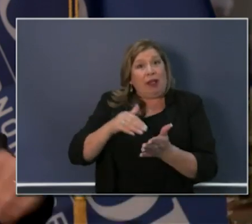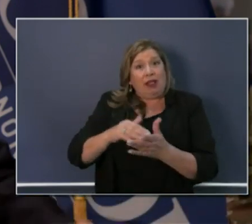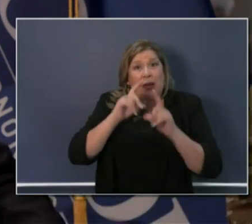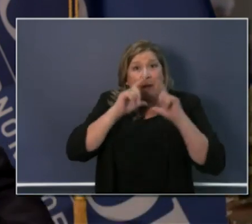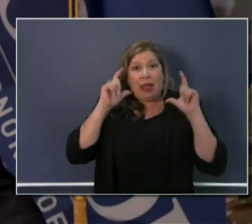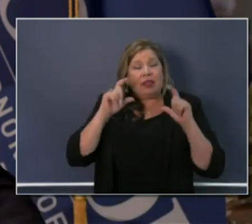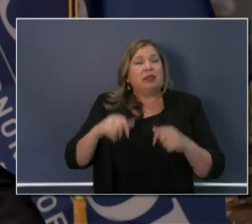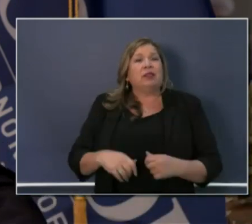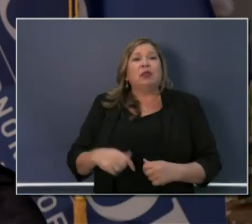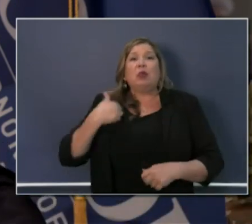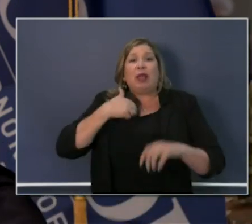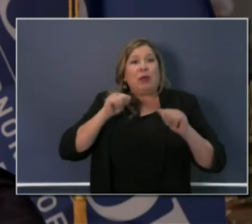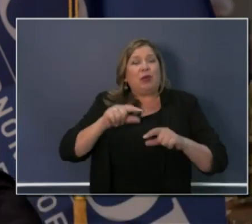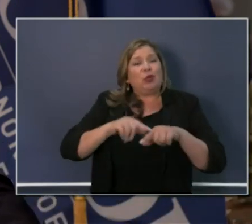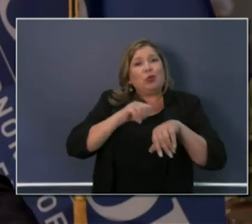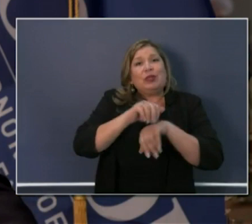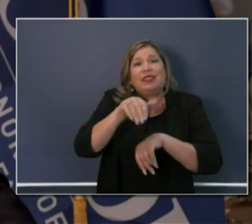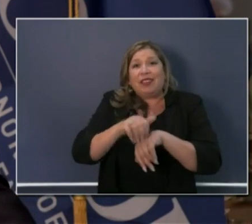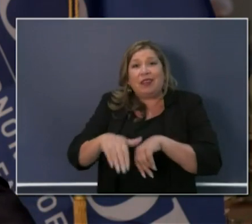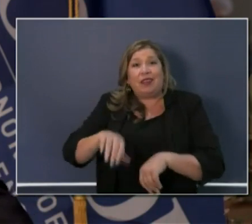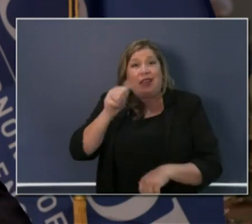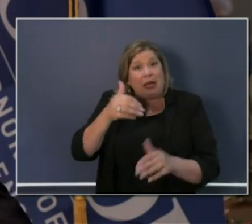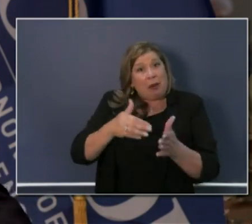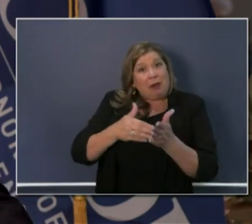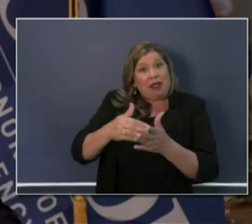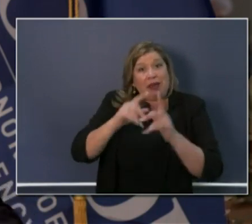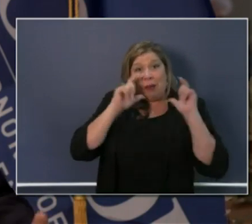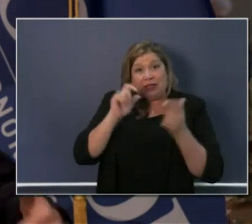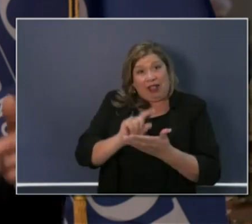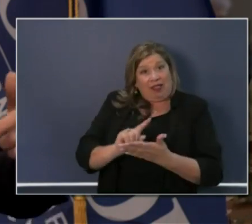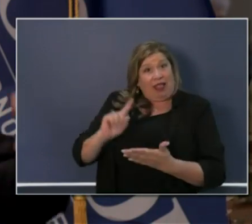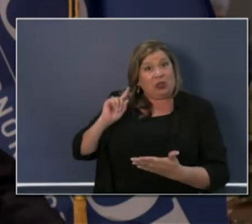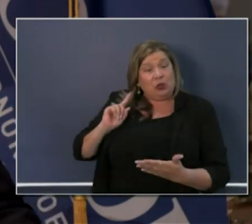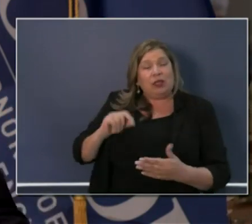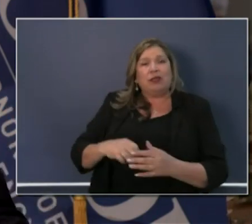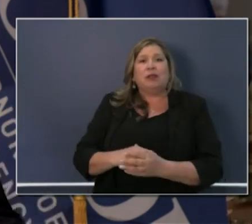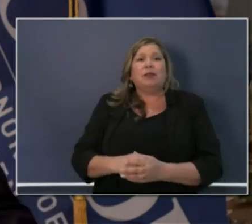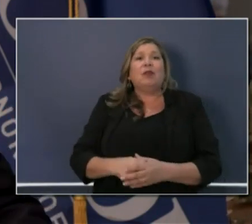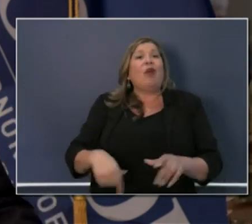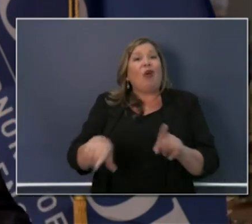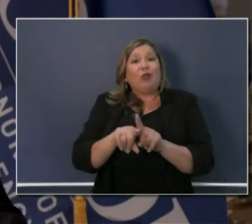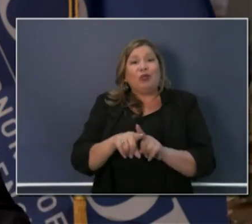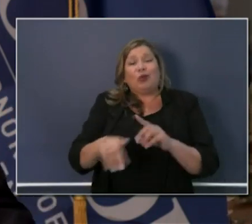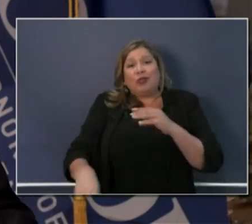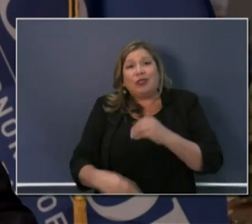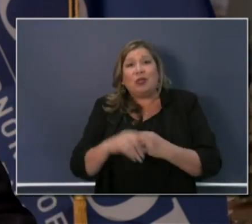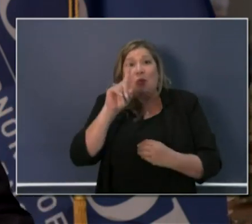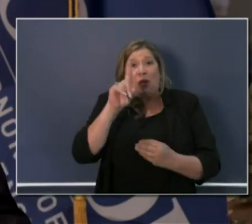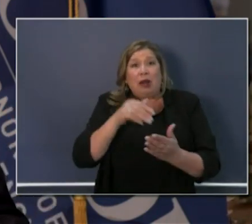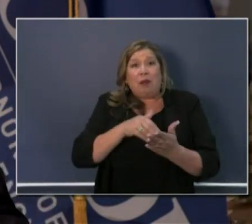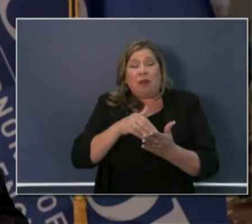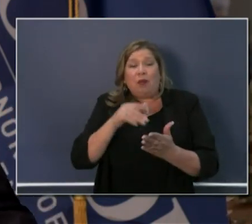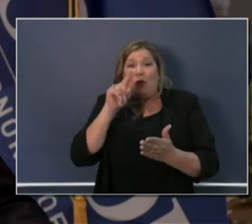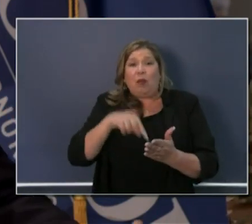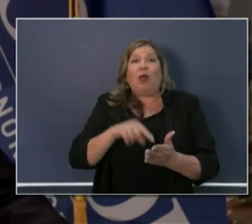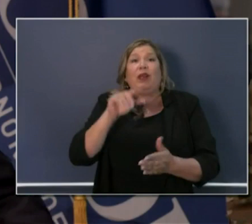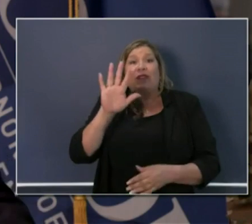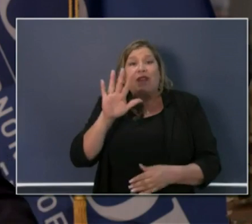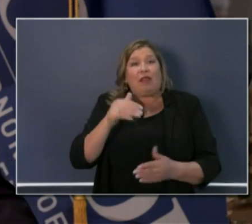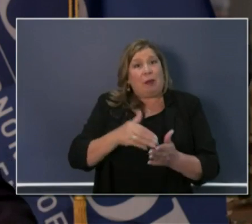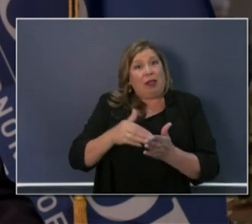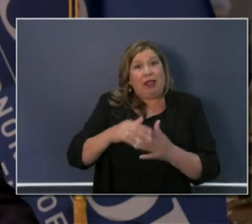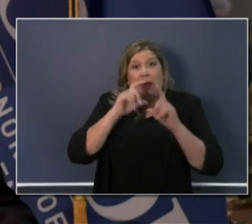distribute 10 million of those masks last week. We put out an additional 1.5 million of those masks just in the